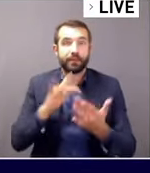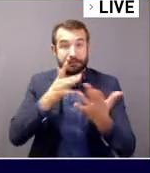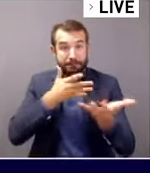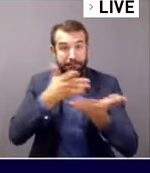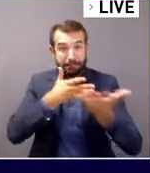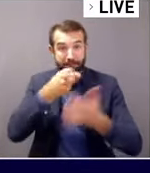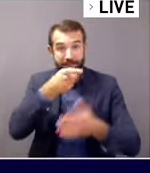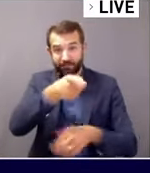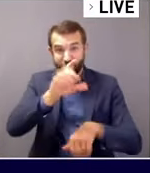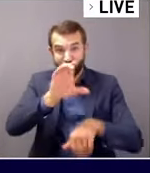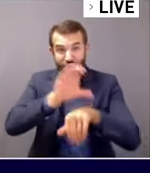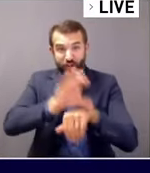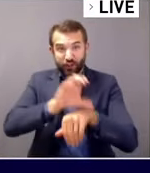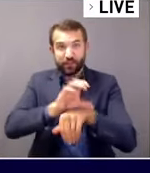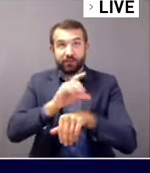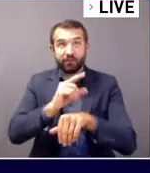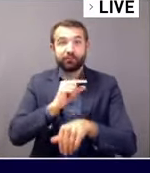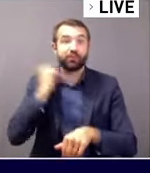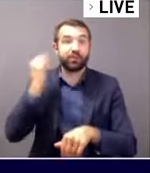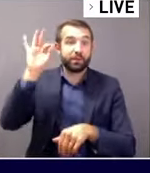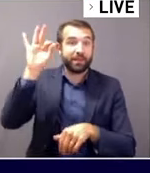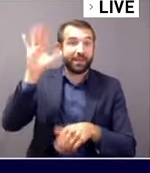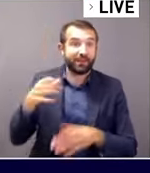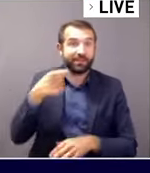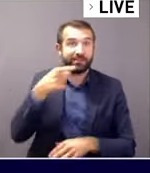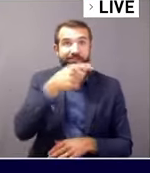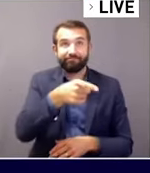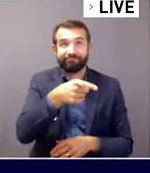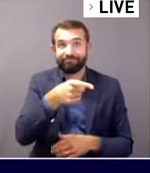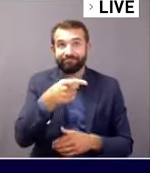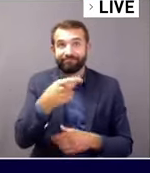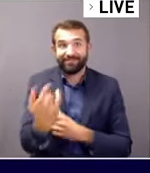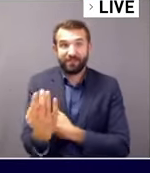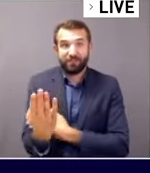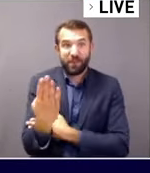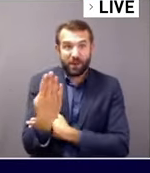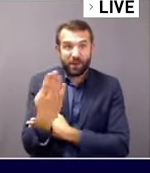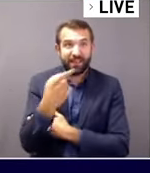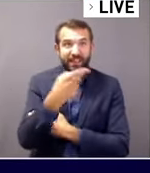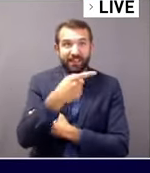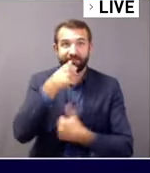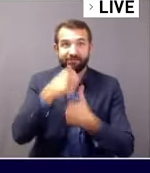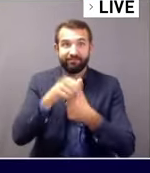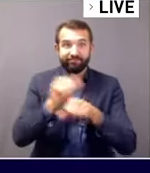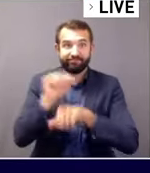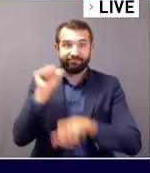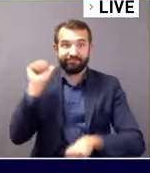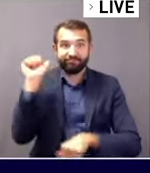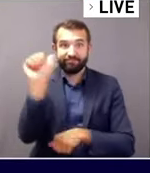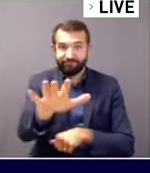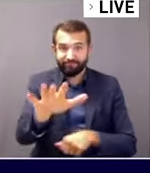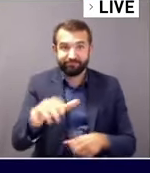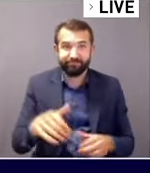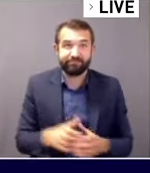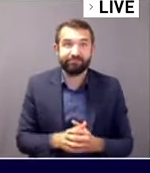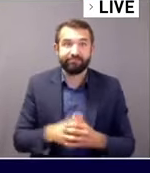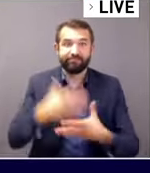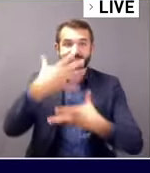been in regular communication with the pastor of this church. In fact, just this morning, we sent a letter to the